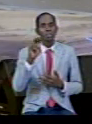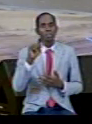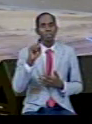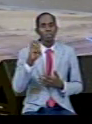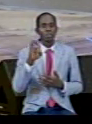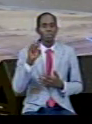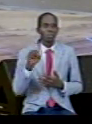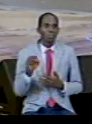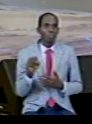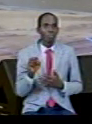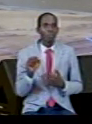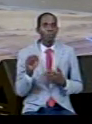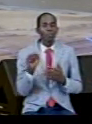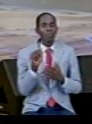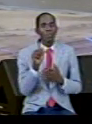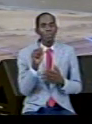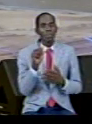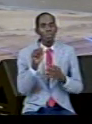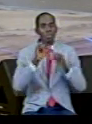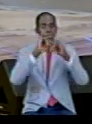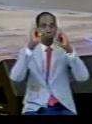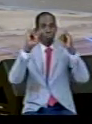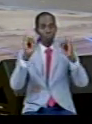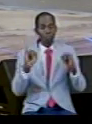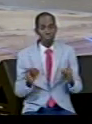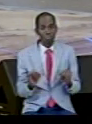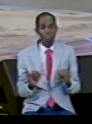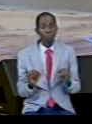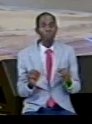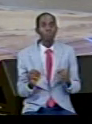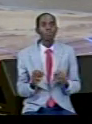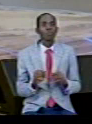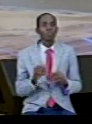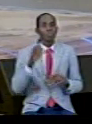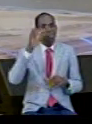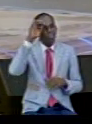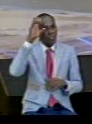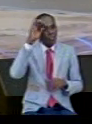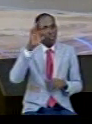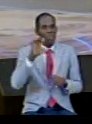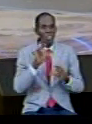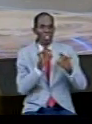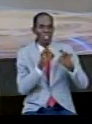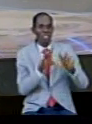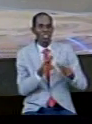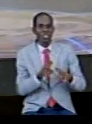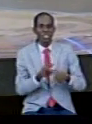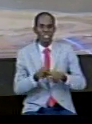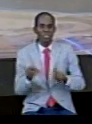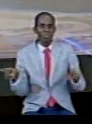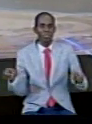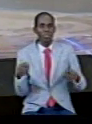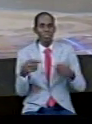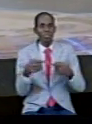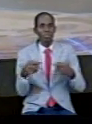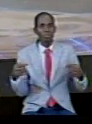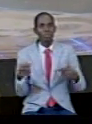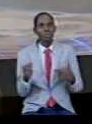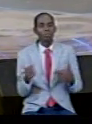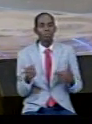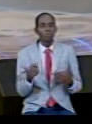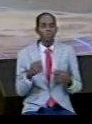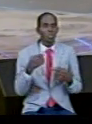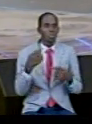idolatry, witchcraft, hatred, variance, emulations,